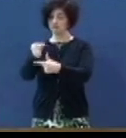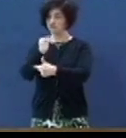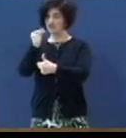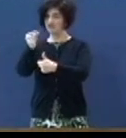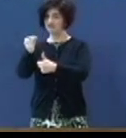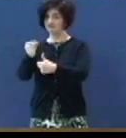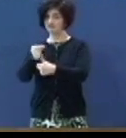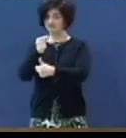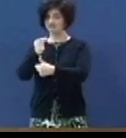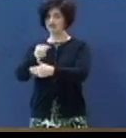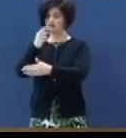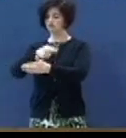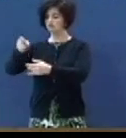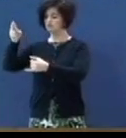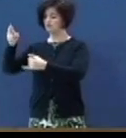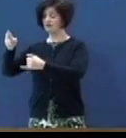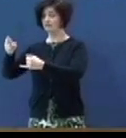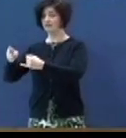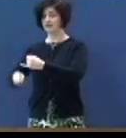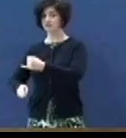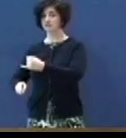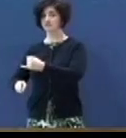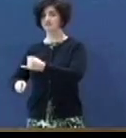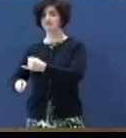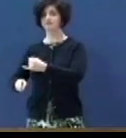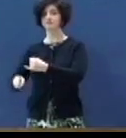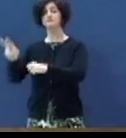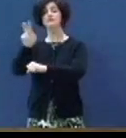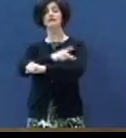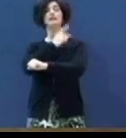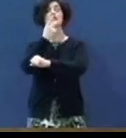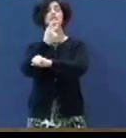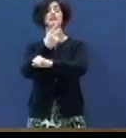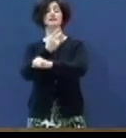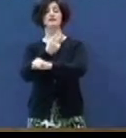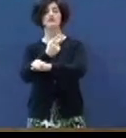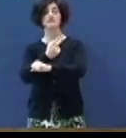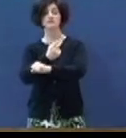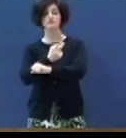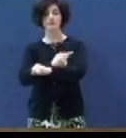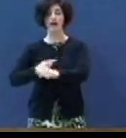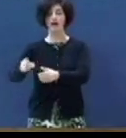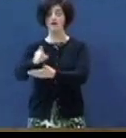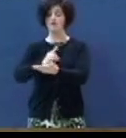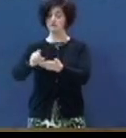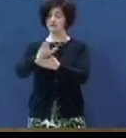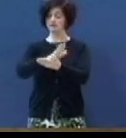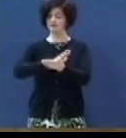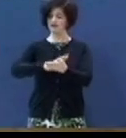Genesis to Revelation, there's power divine.